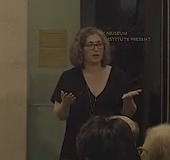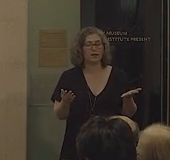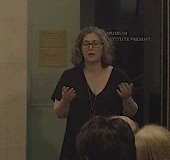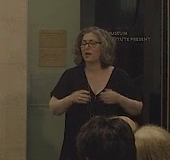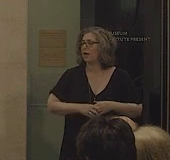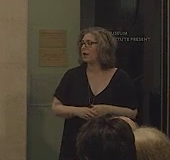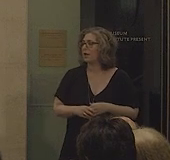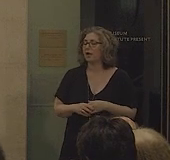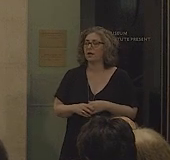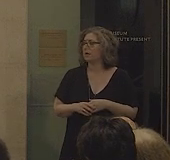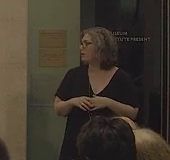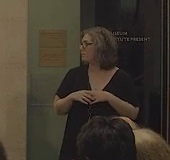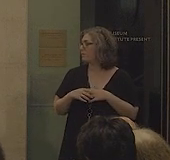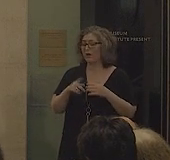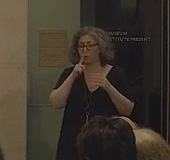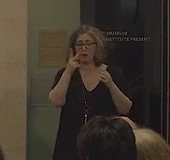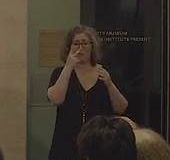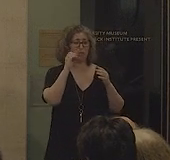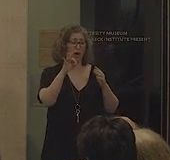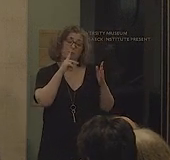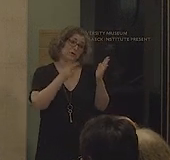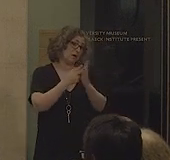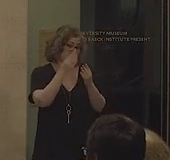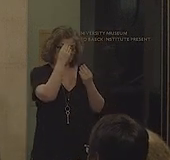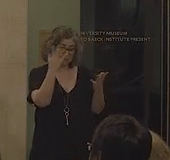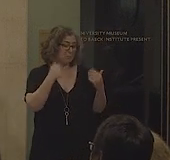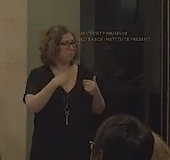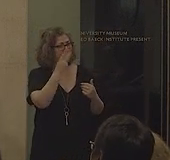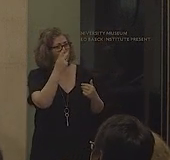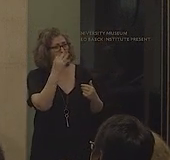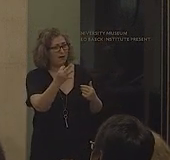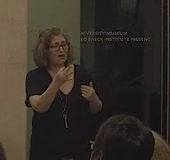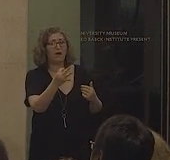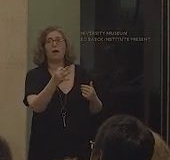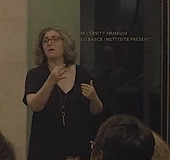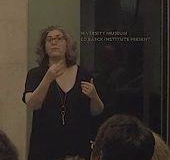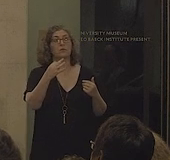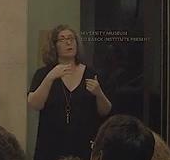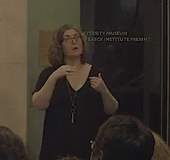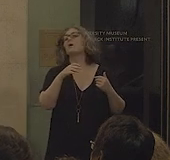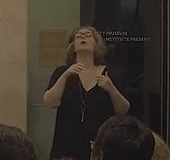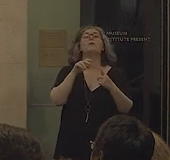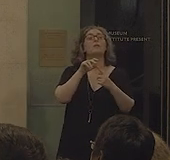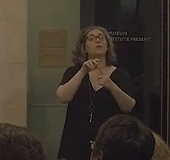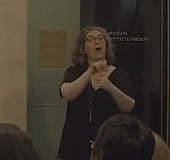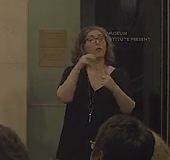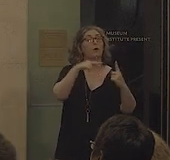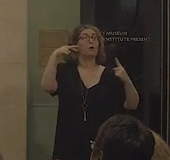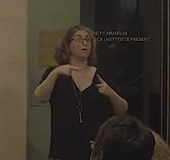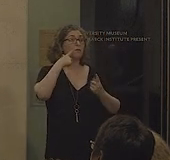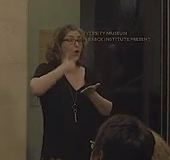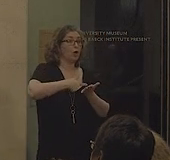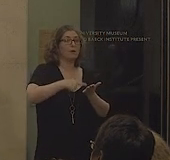really am just pissed off about, to be quite honest, is you have the other side of this argument that